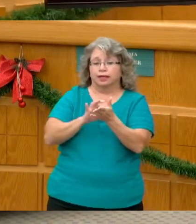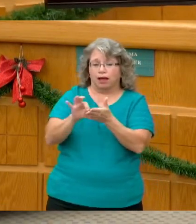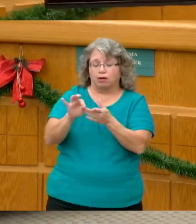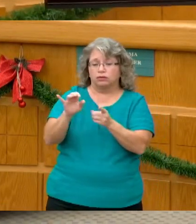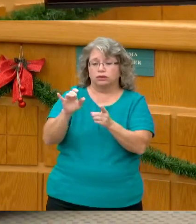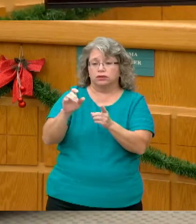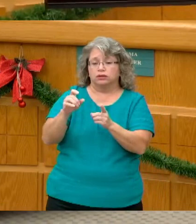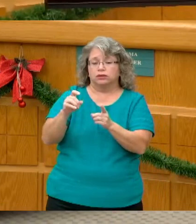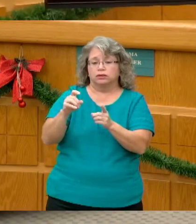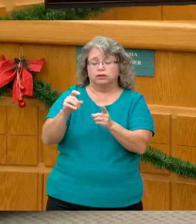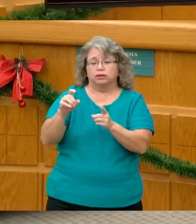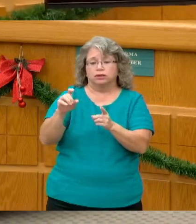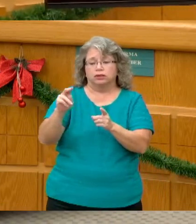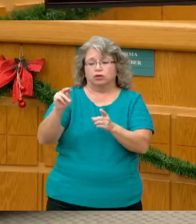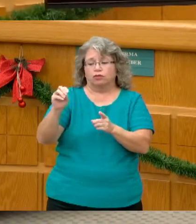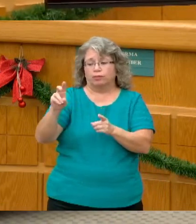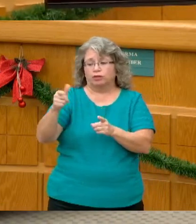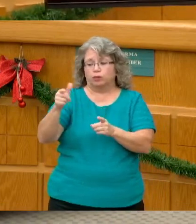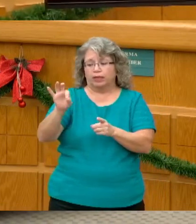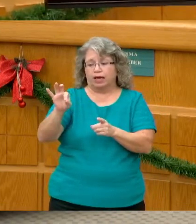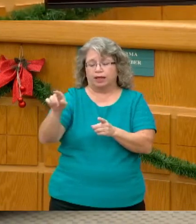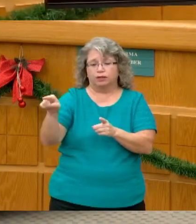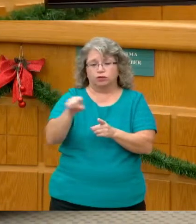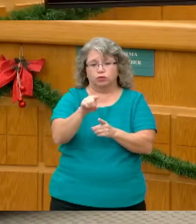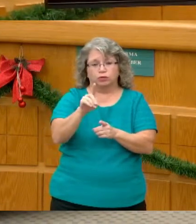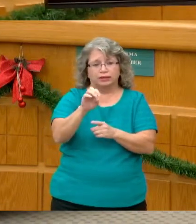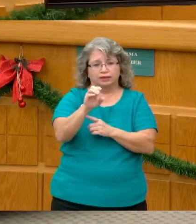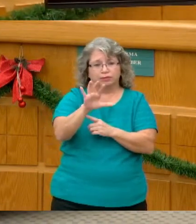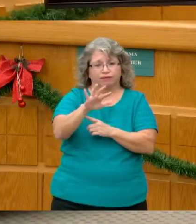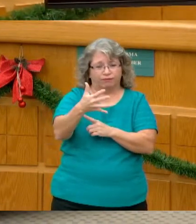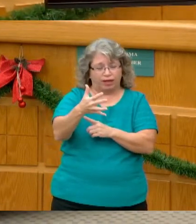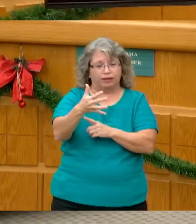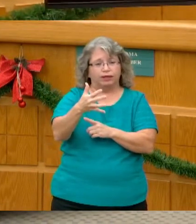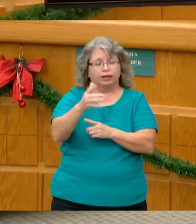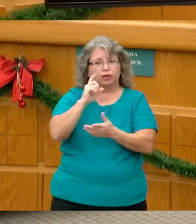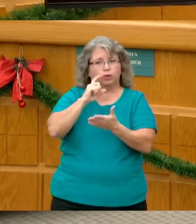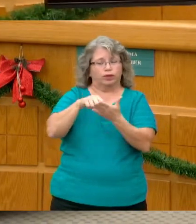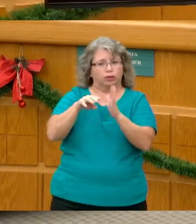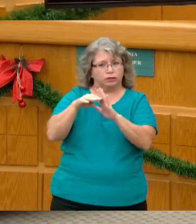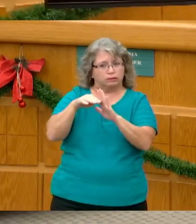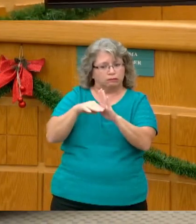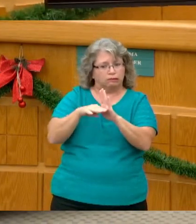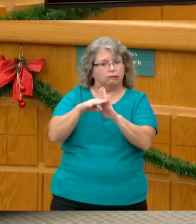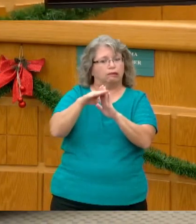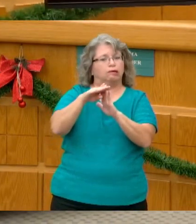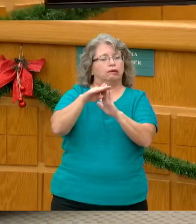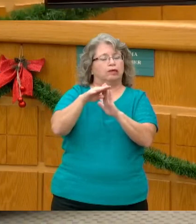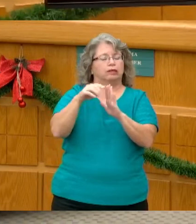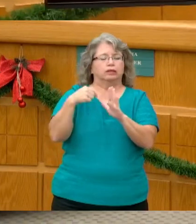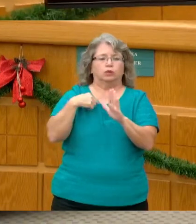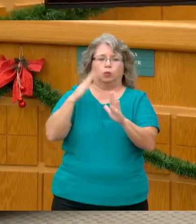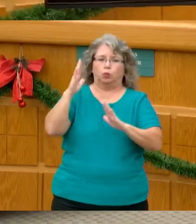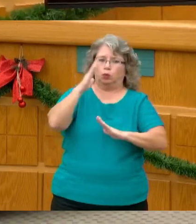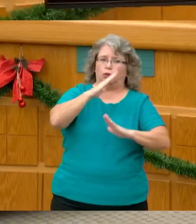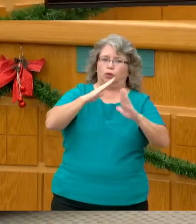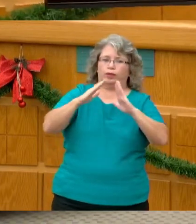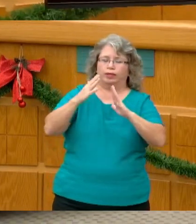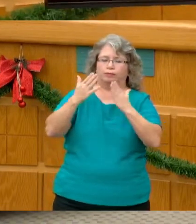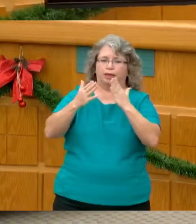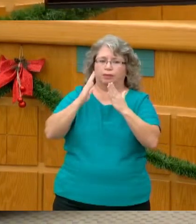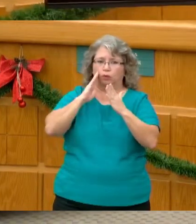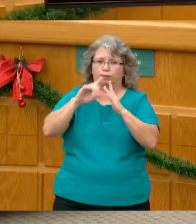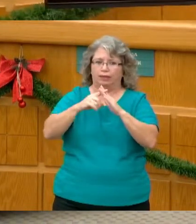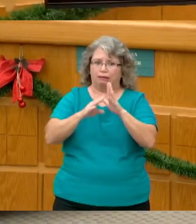29th to the December 5th, that was a little concerning. We saw a little uptick there. We thought that, hey, this might be the beginning of something. This